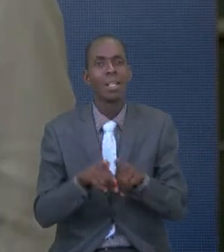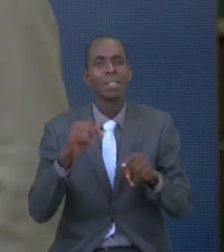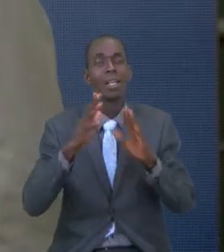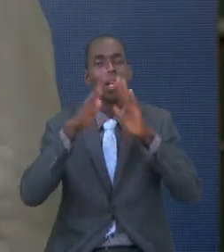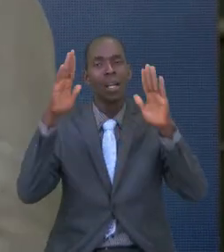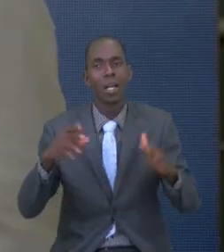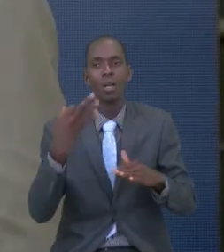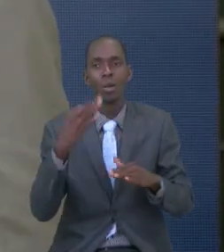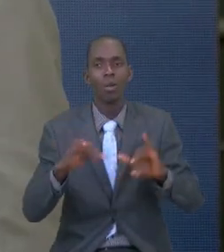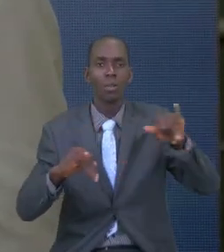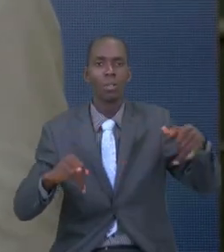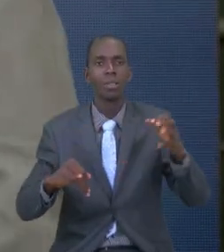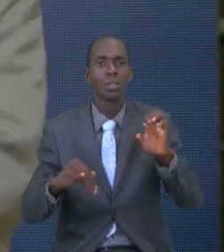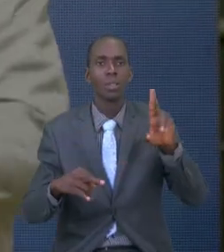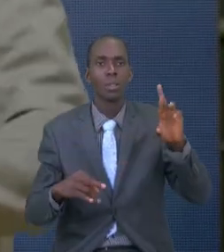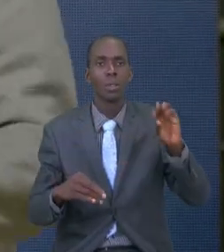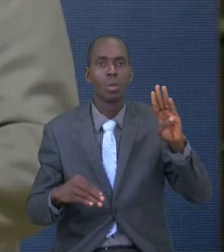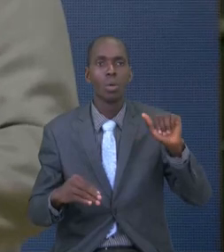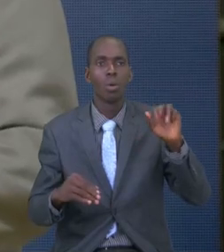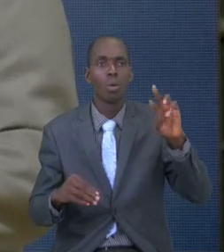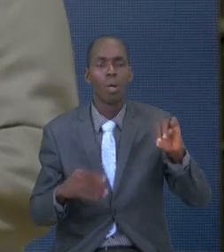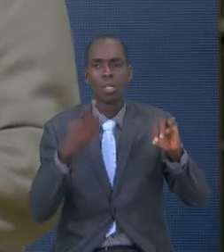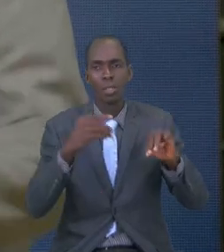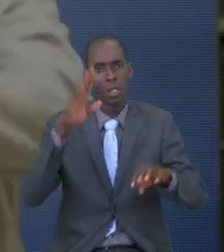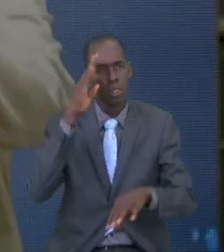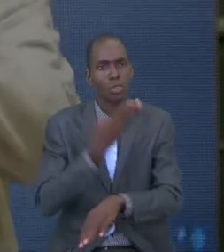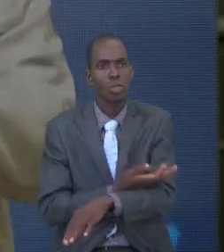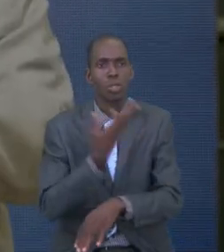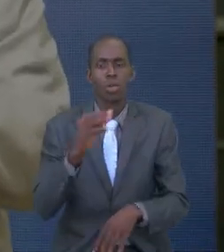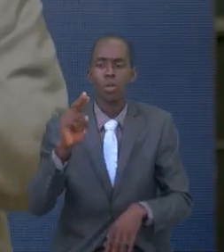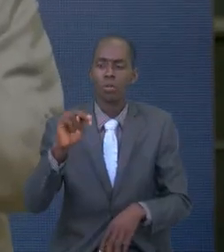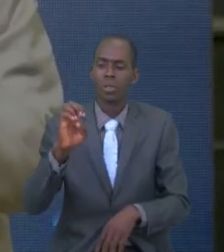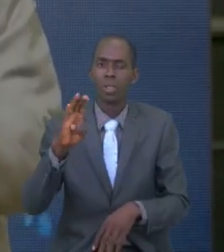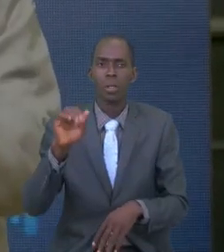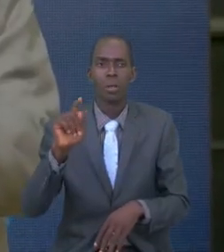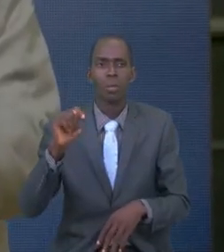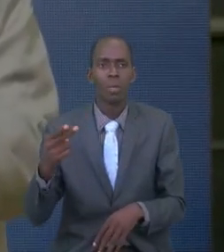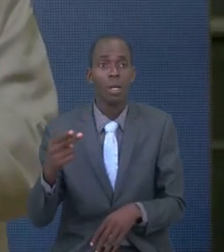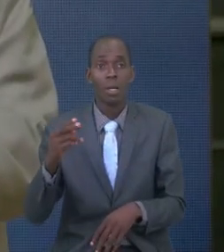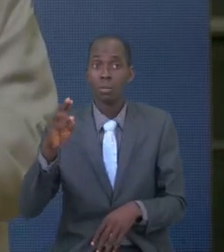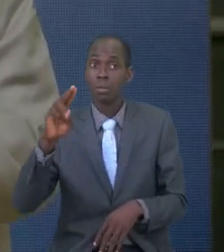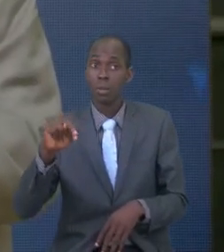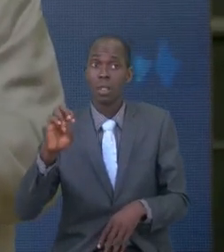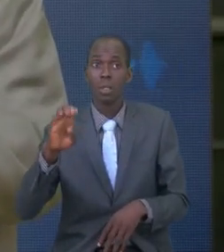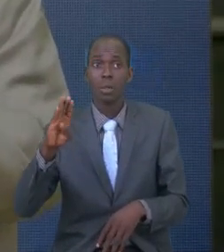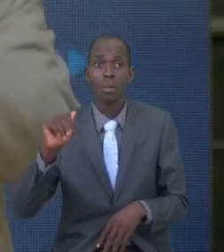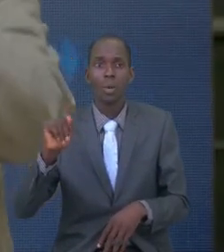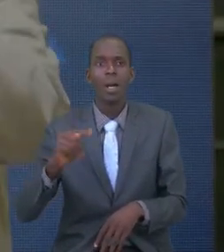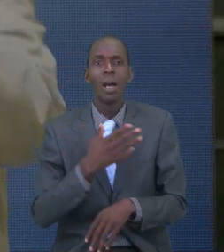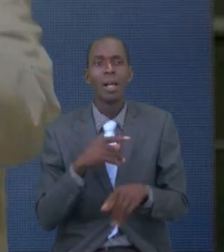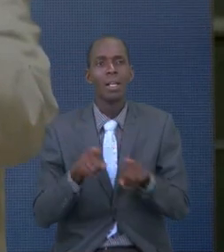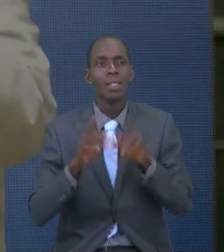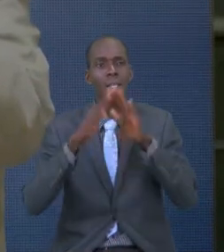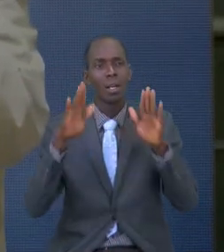house of Jeroboam, the son of Nebat, and like the house of Baasha,